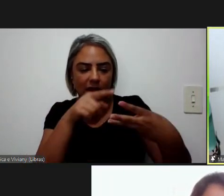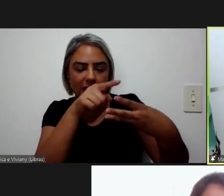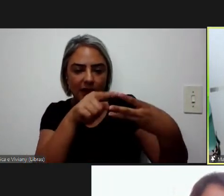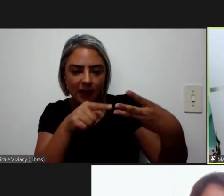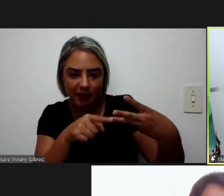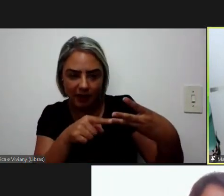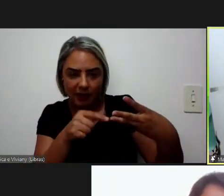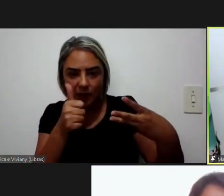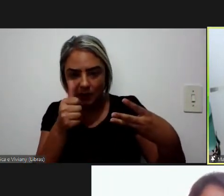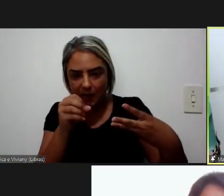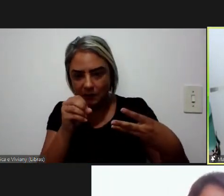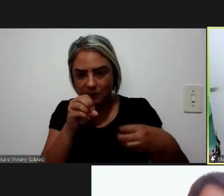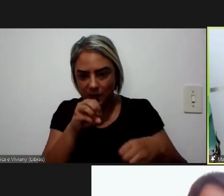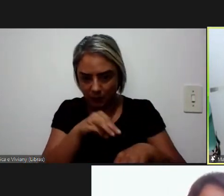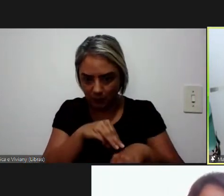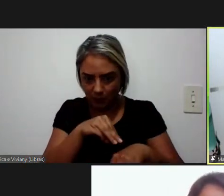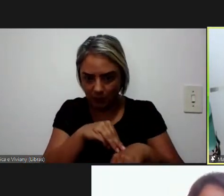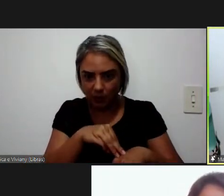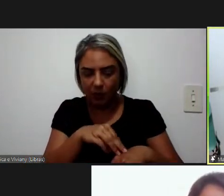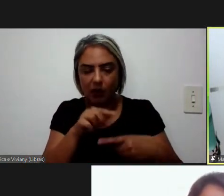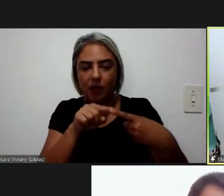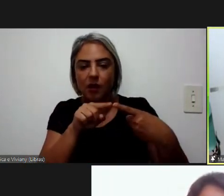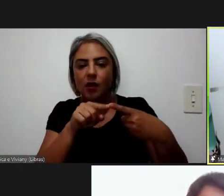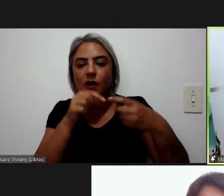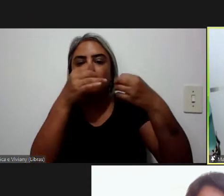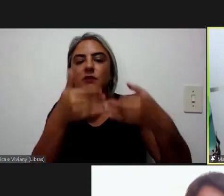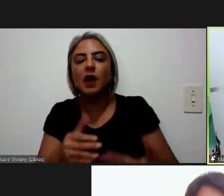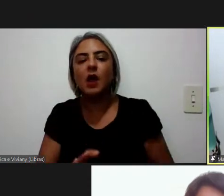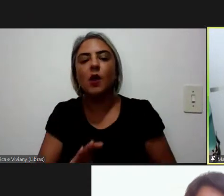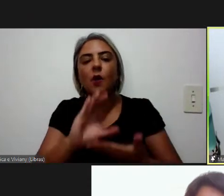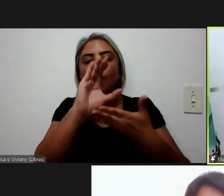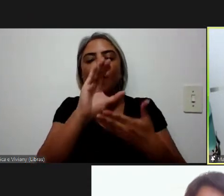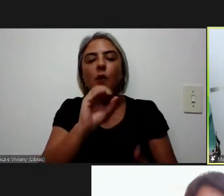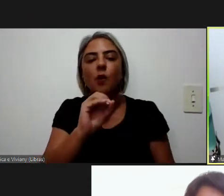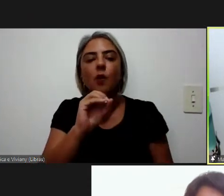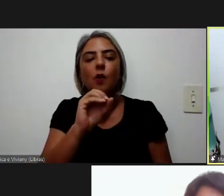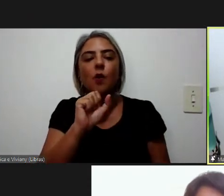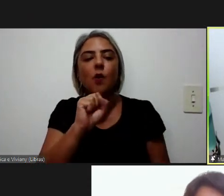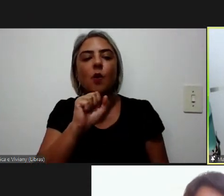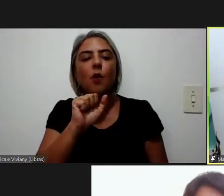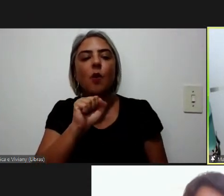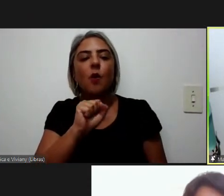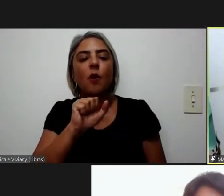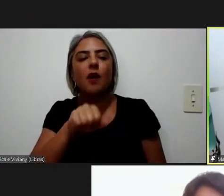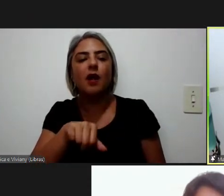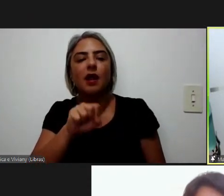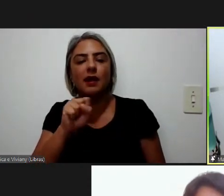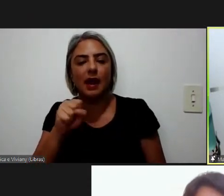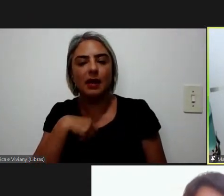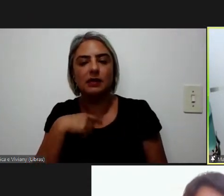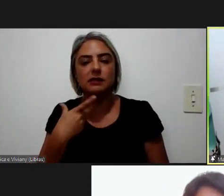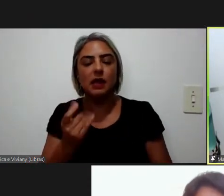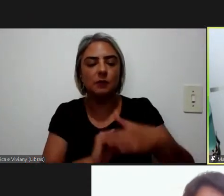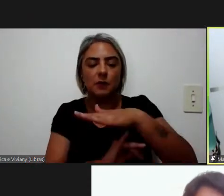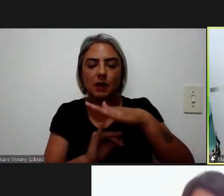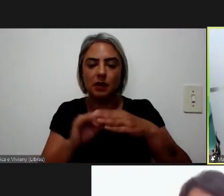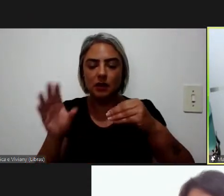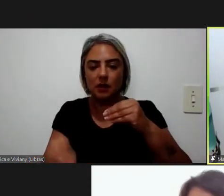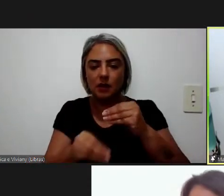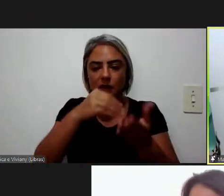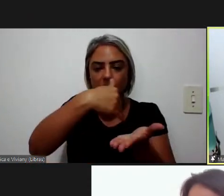explain my 10 minutes in 3 parts. So first I will explain what CONAS is,